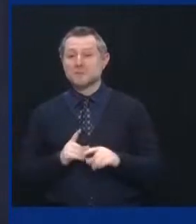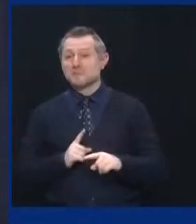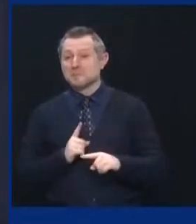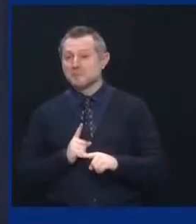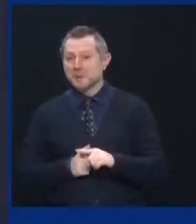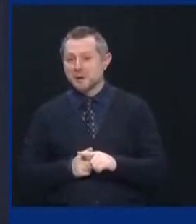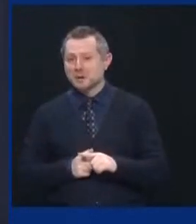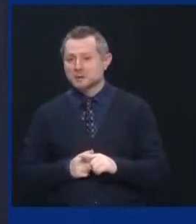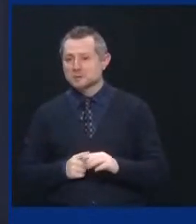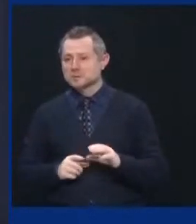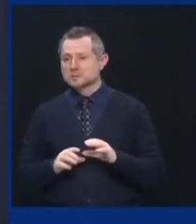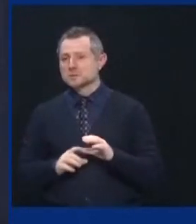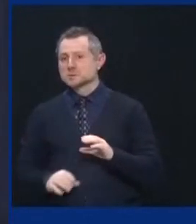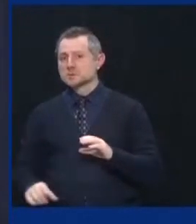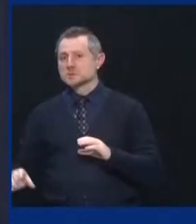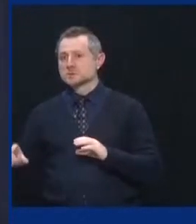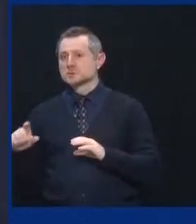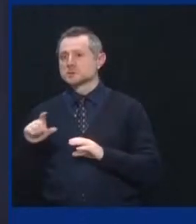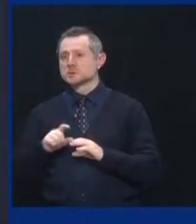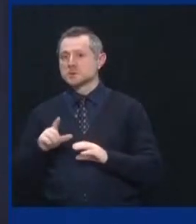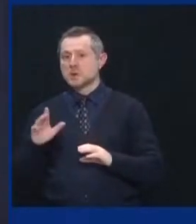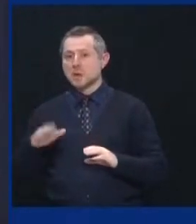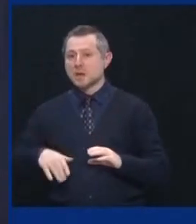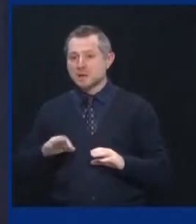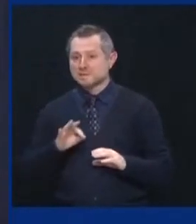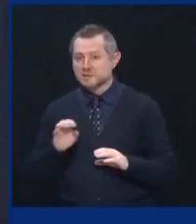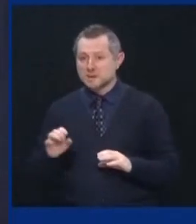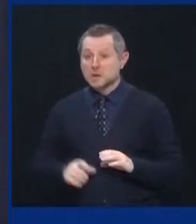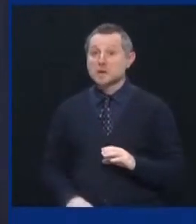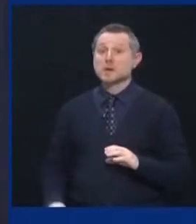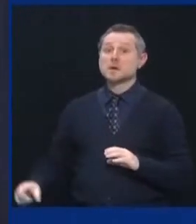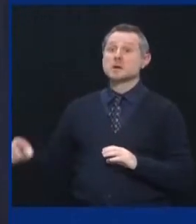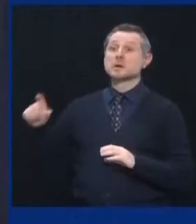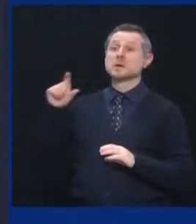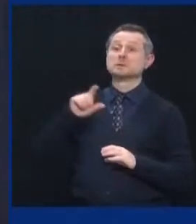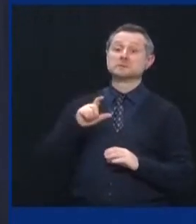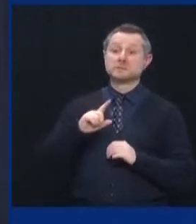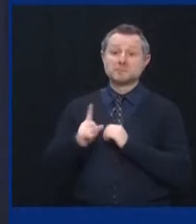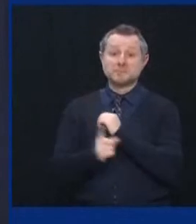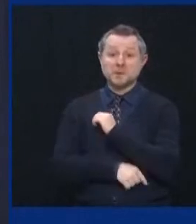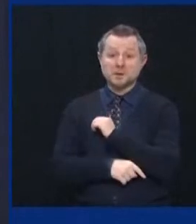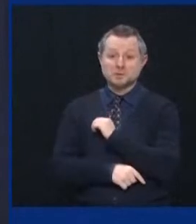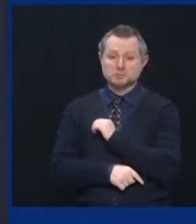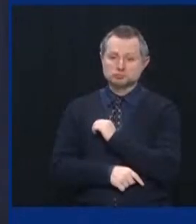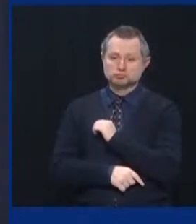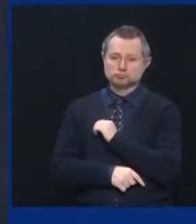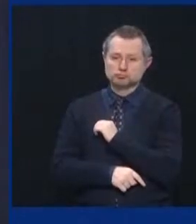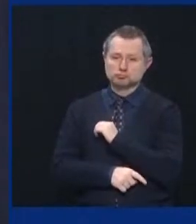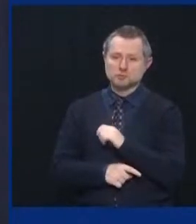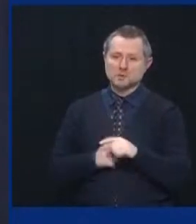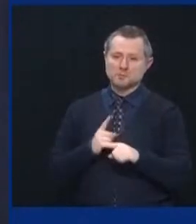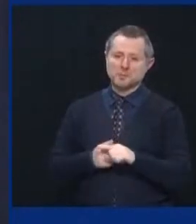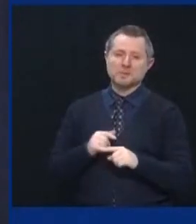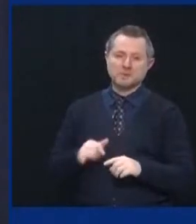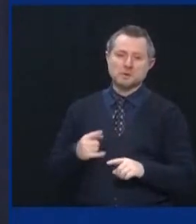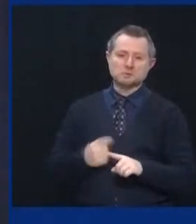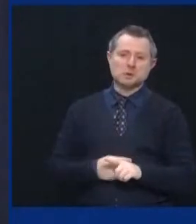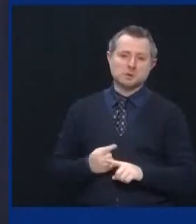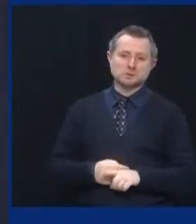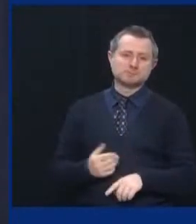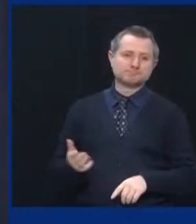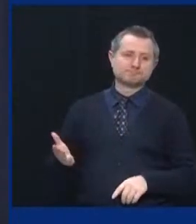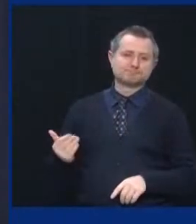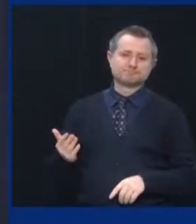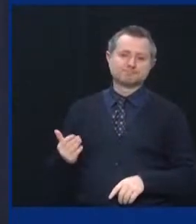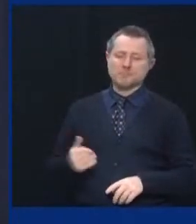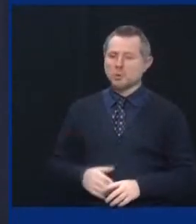rent, you have to pay late fees and you have to pay penalties. You will